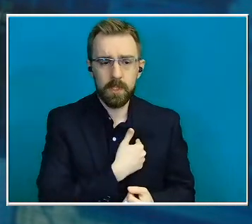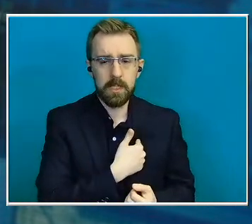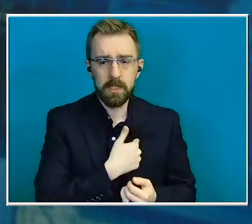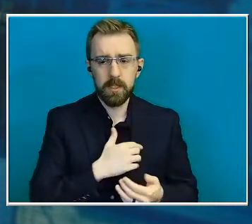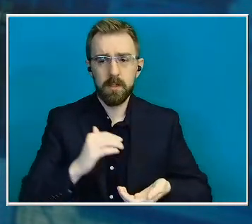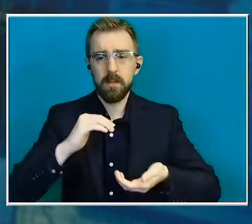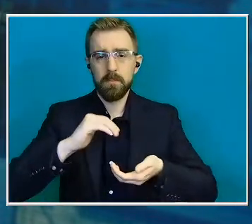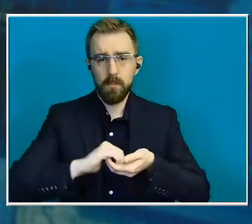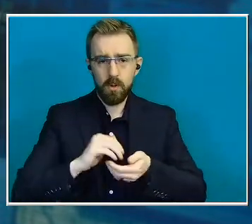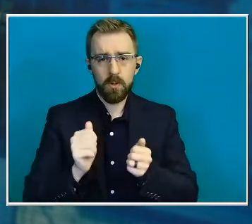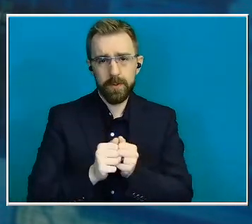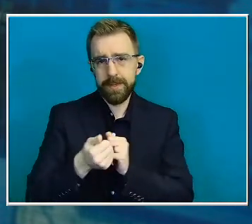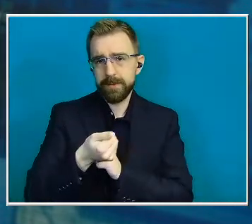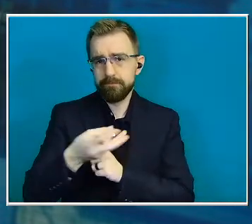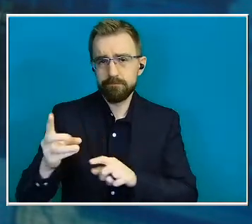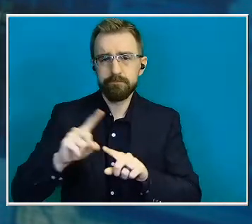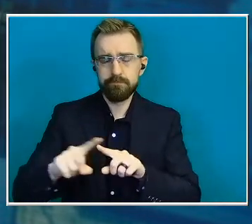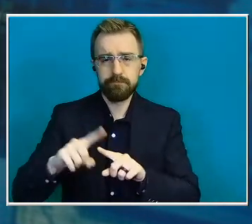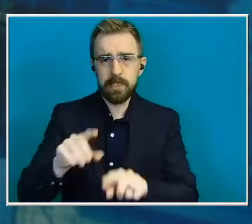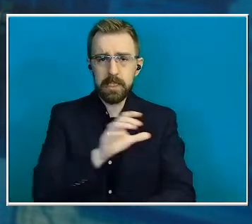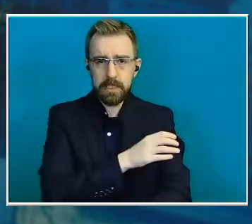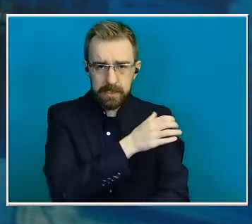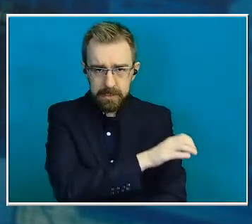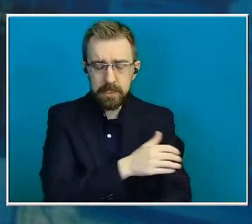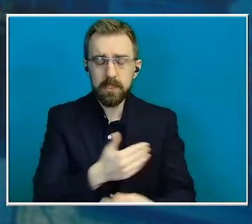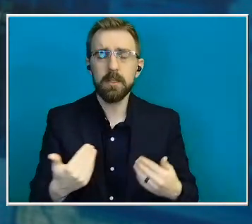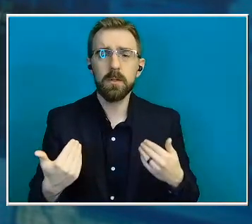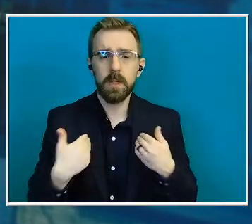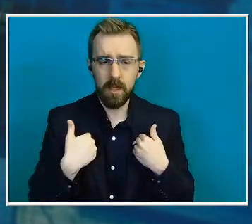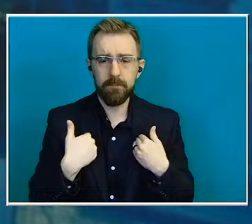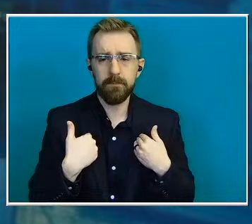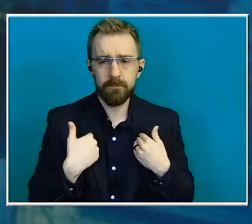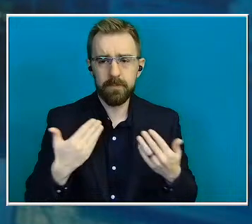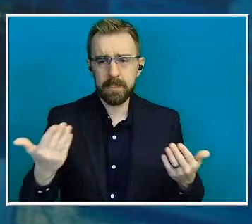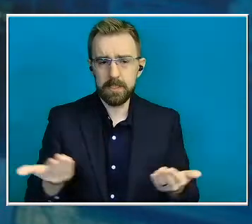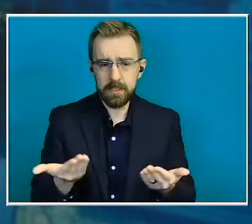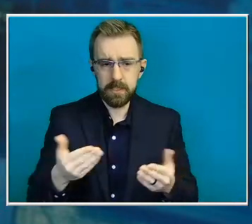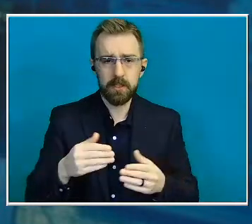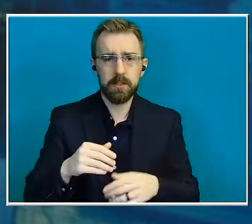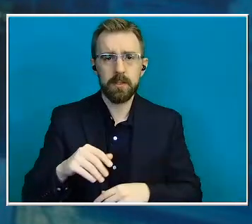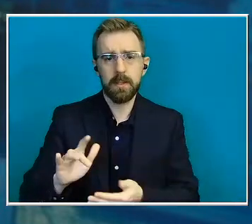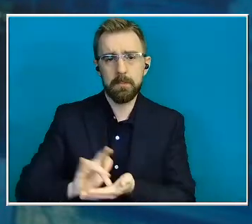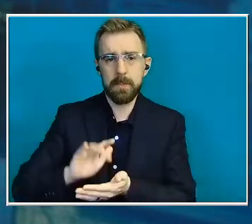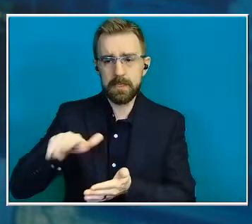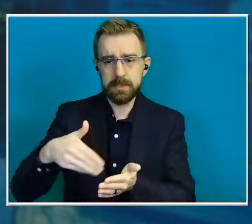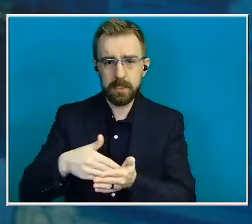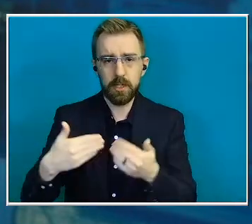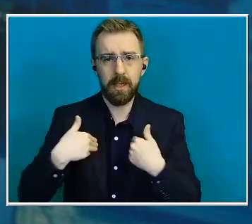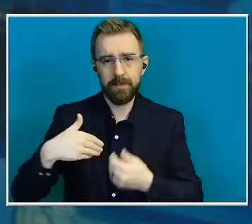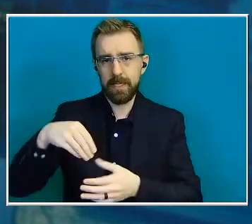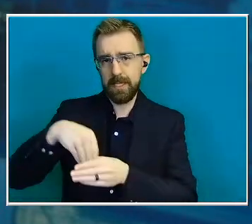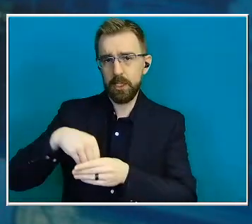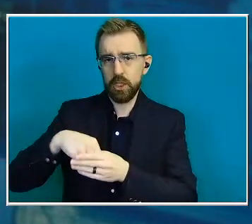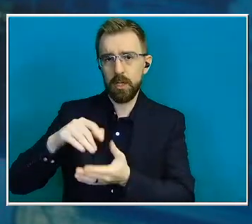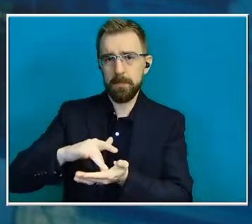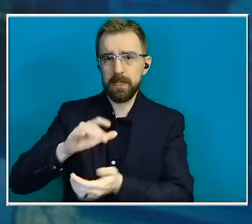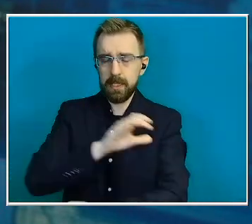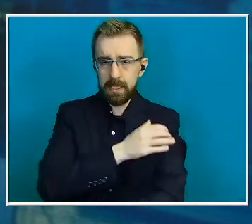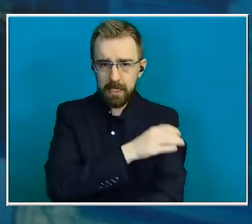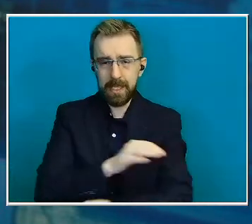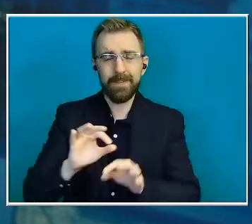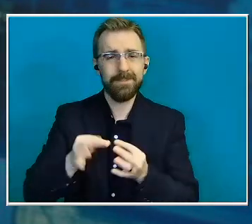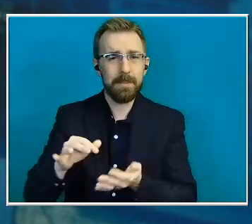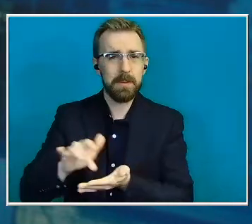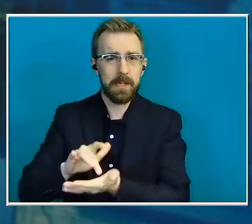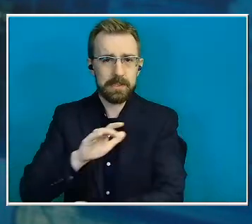of different clinics. We have here at the Med Center, we have the Internal Medicine Clinic and Family Medicine Clinic, and